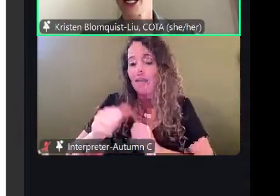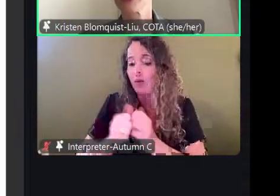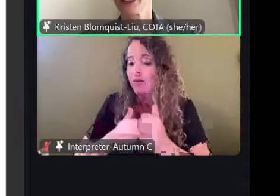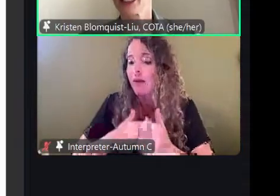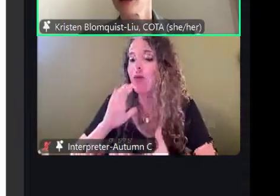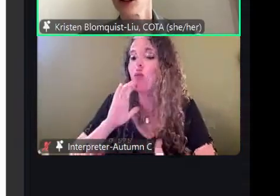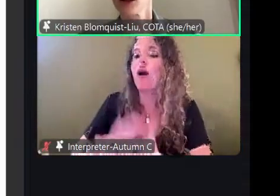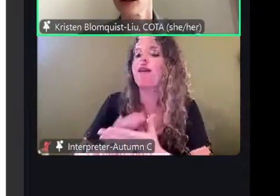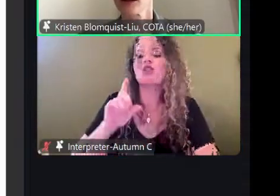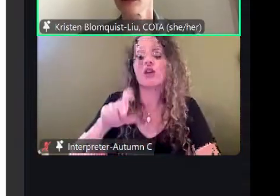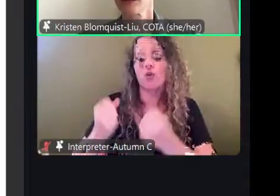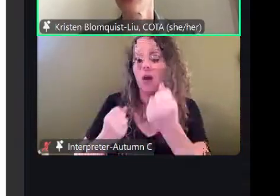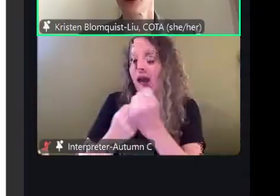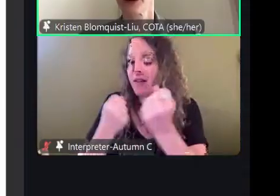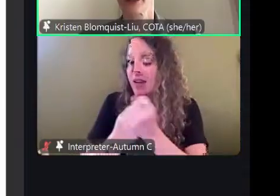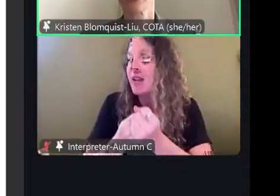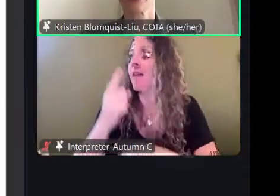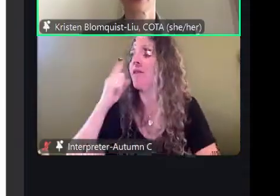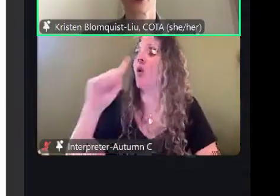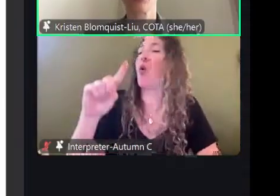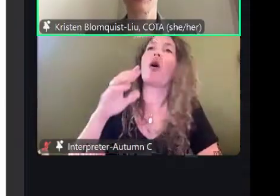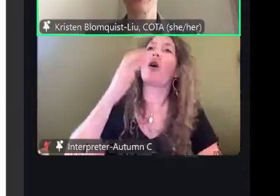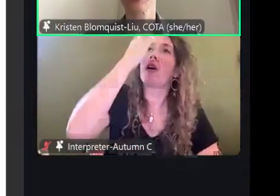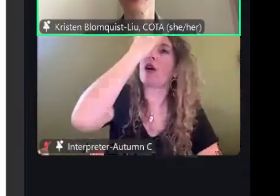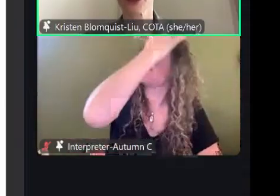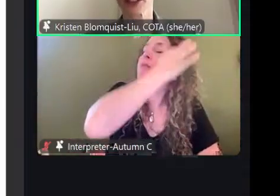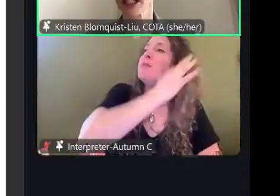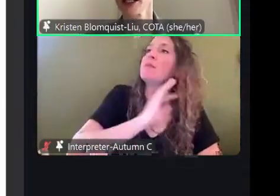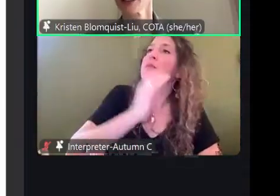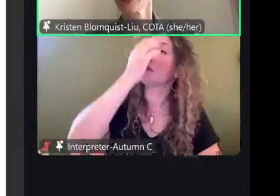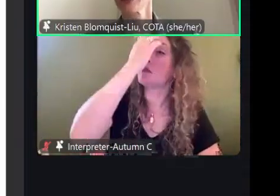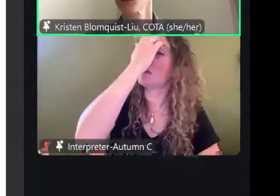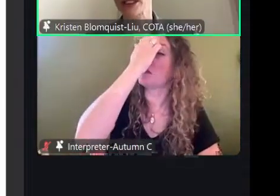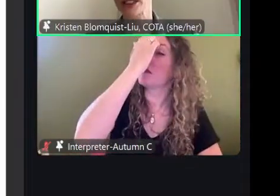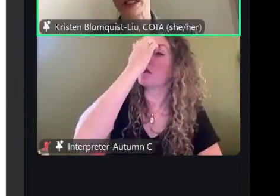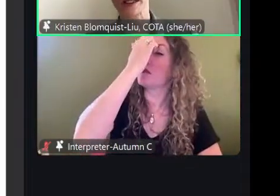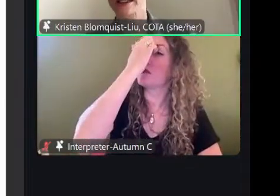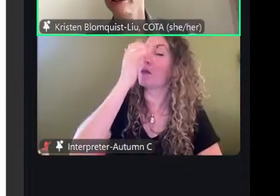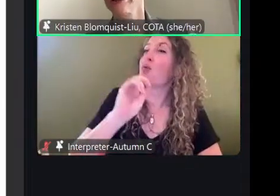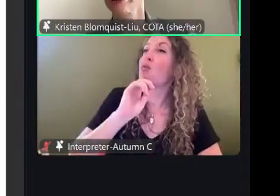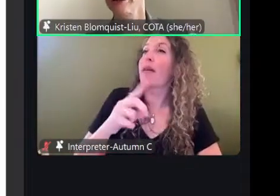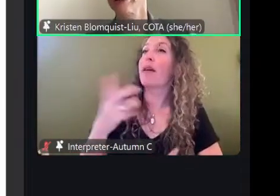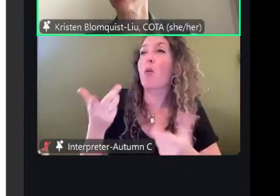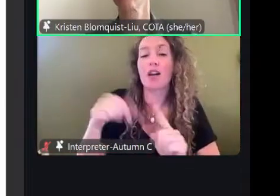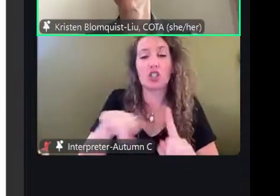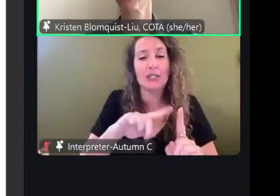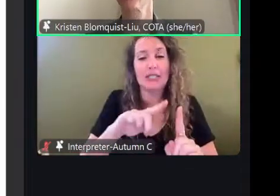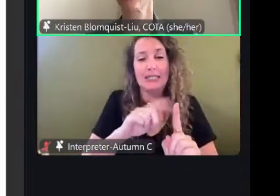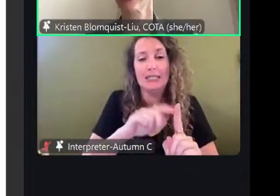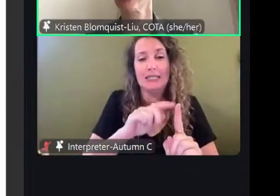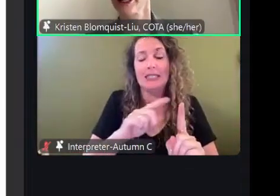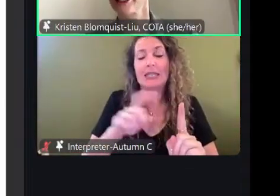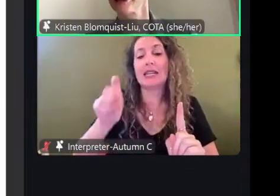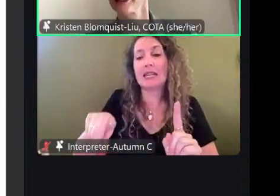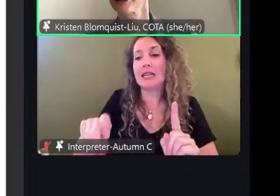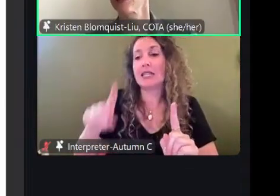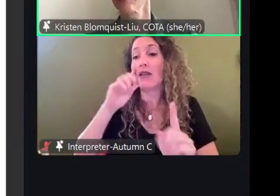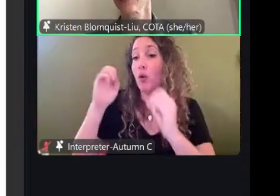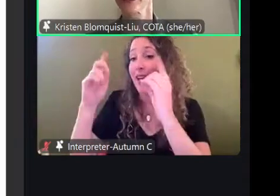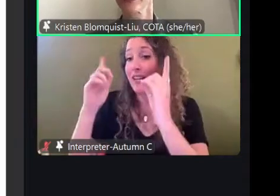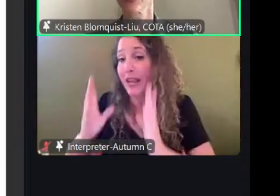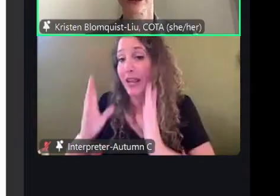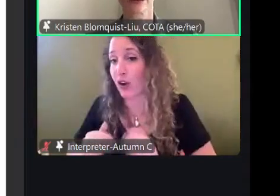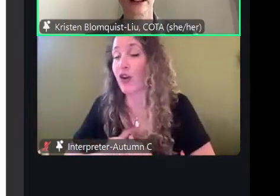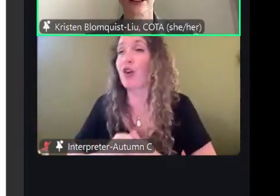She's had to advocate for really what she needs, and for those educators